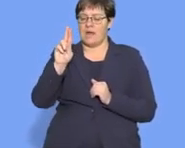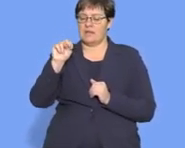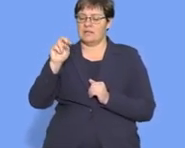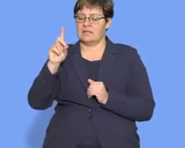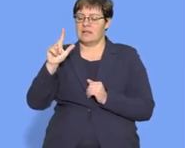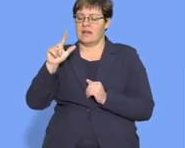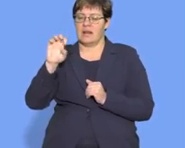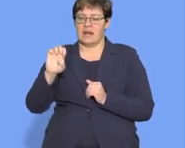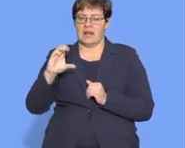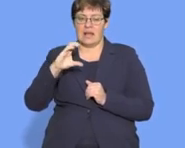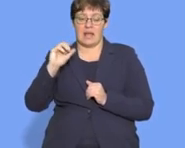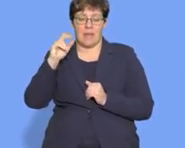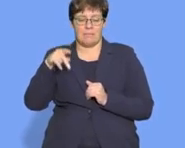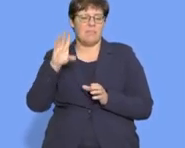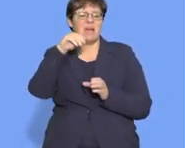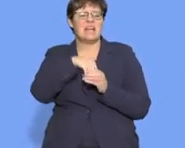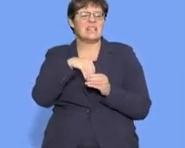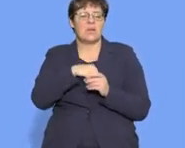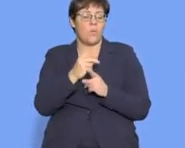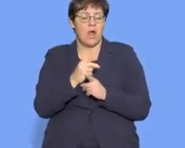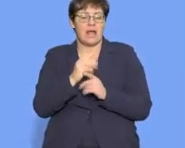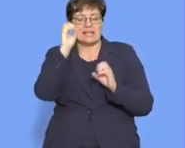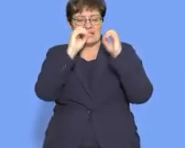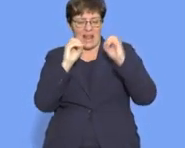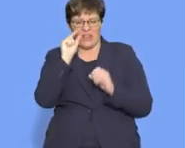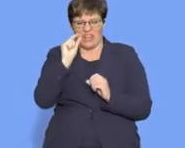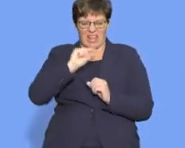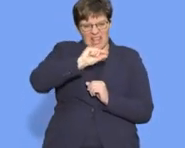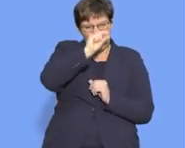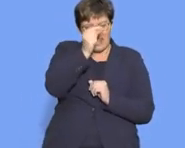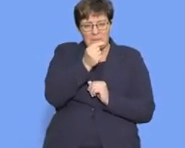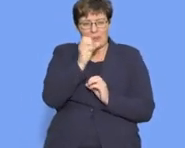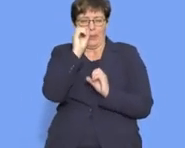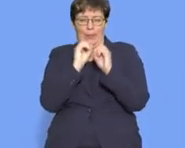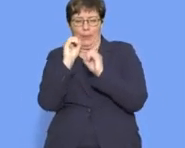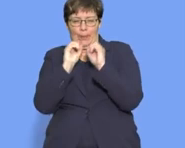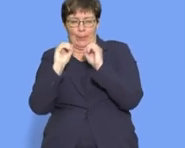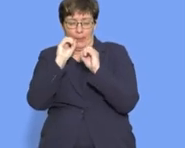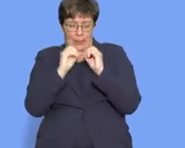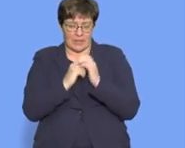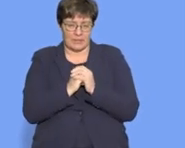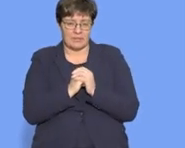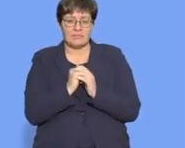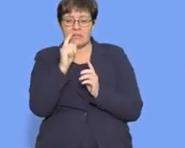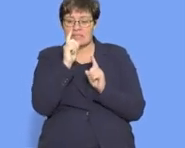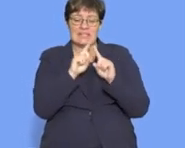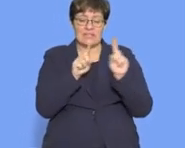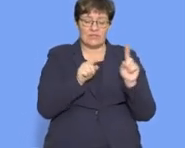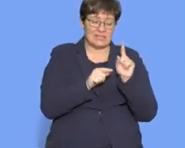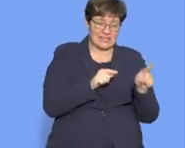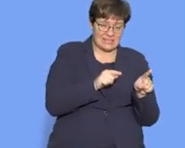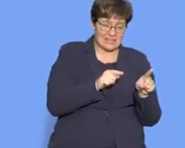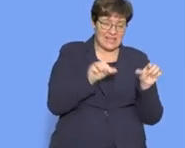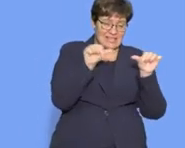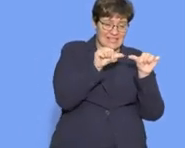has got cells with thick walls, but they are small cells. You can see the difference between the size